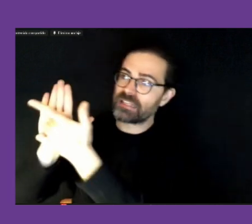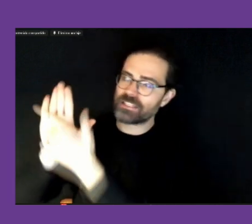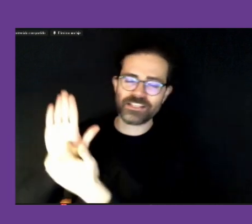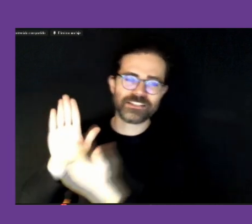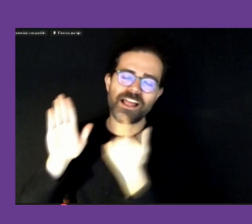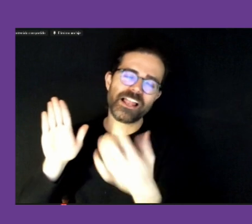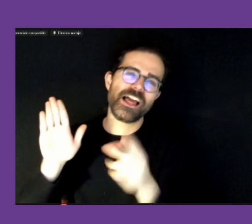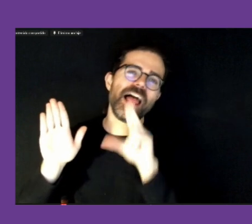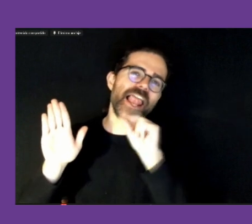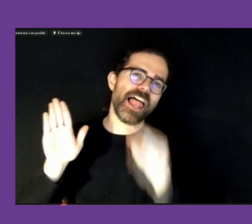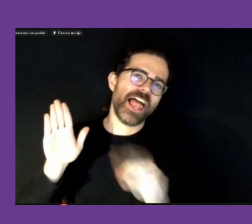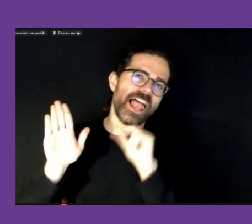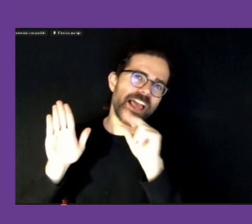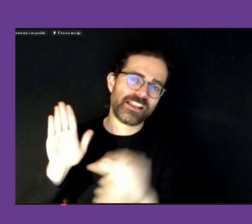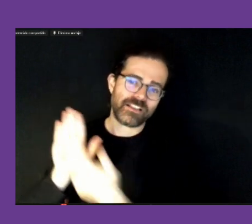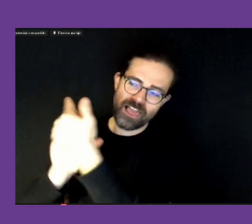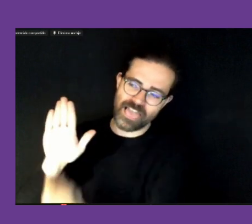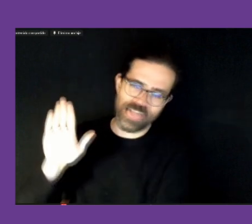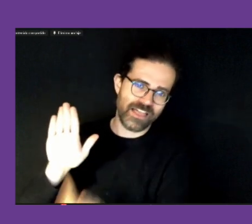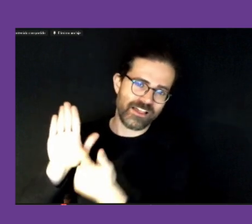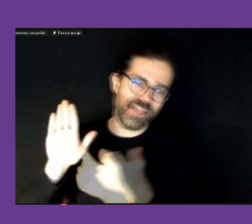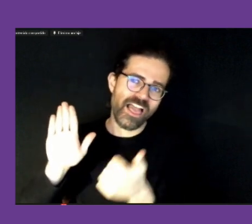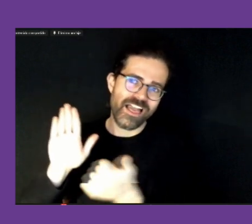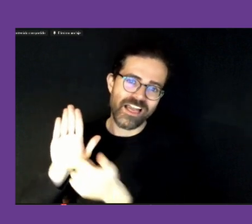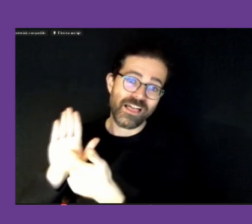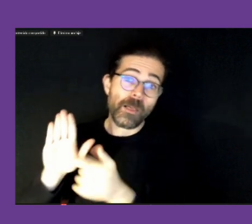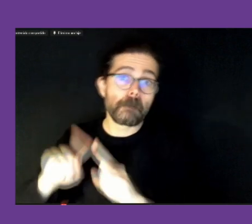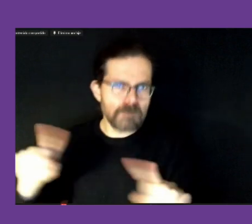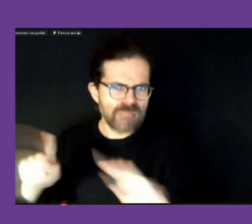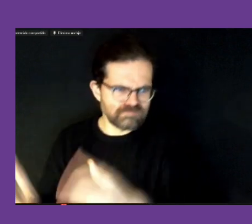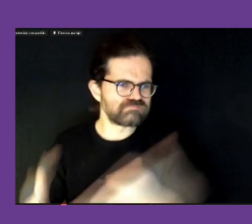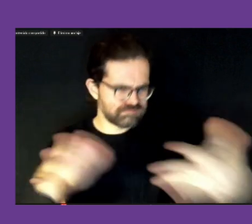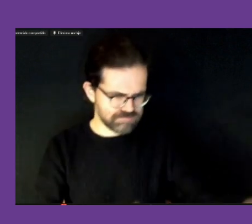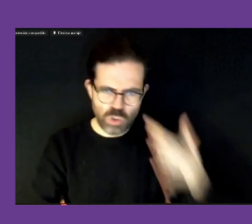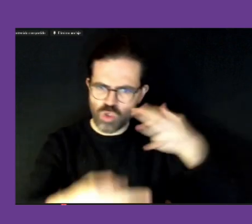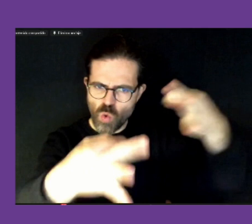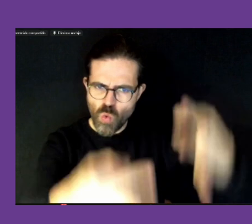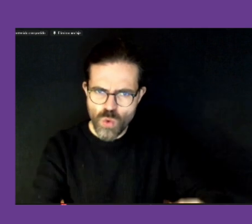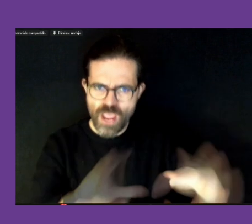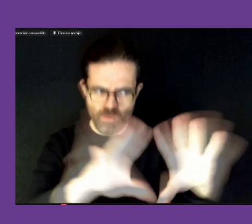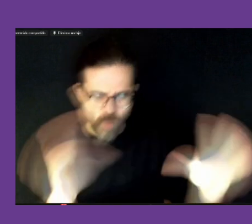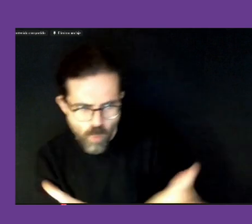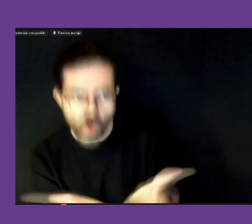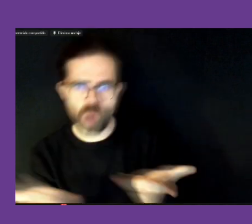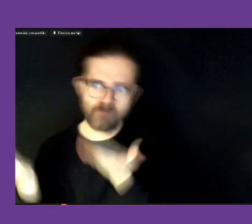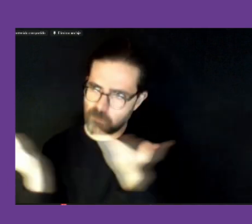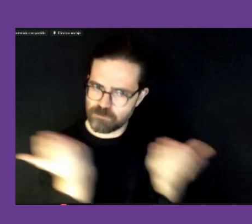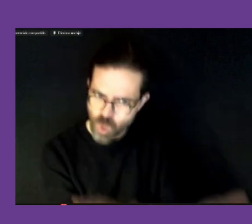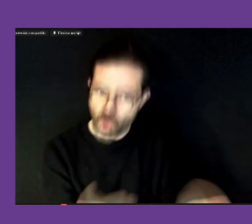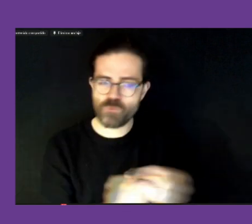actually they are implementable. So we do advocate, we do try to